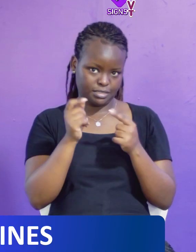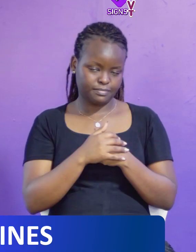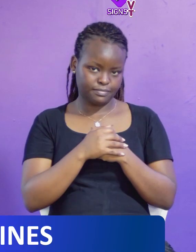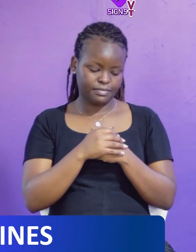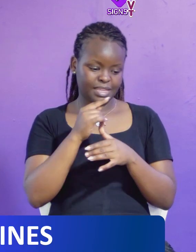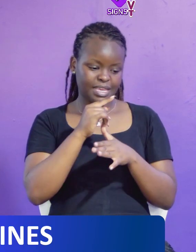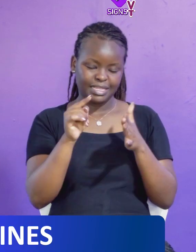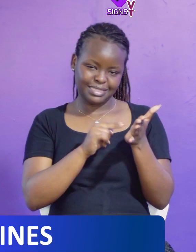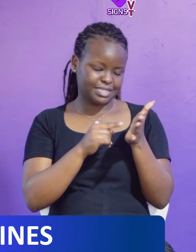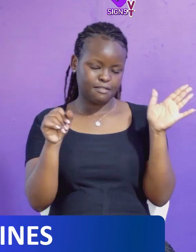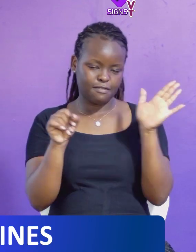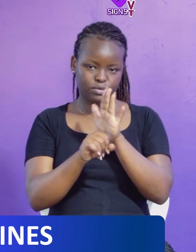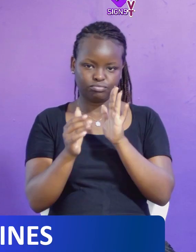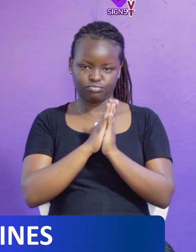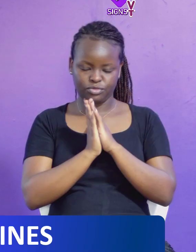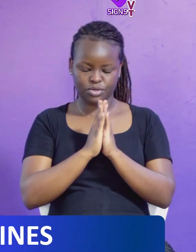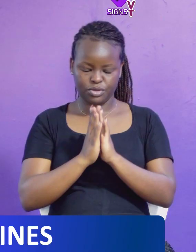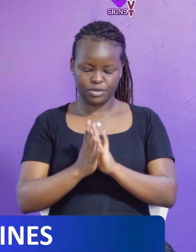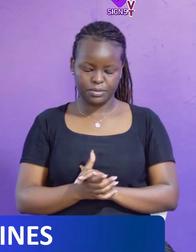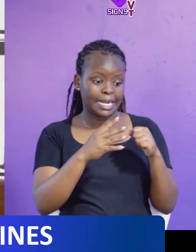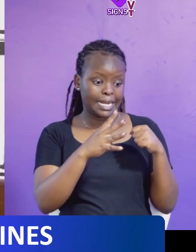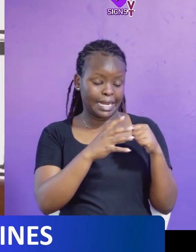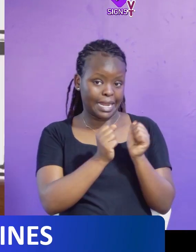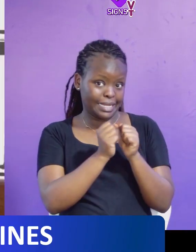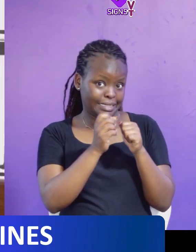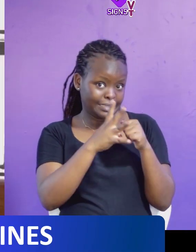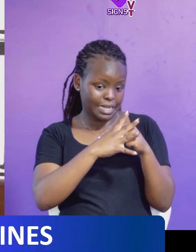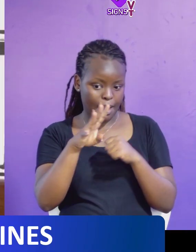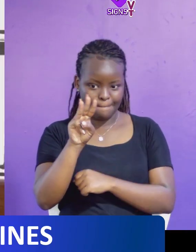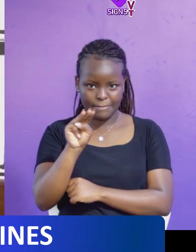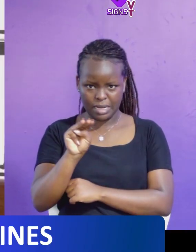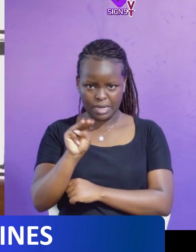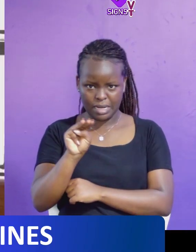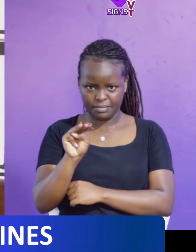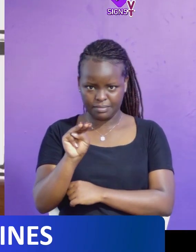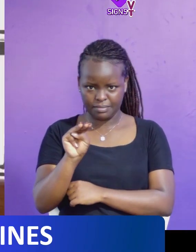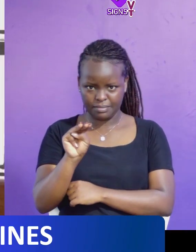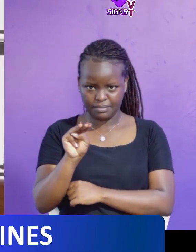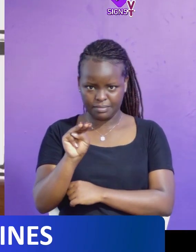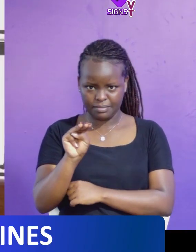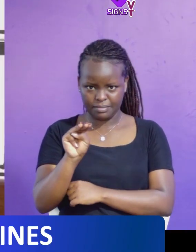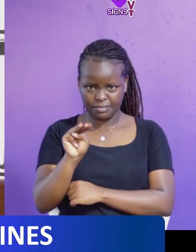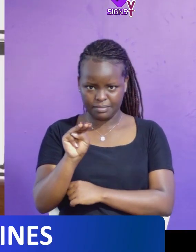the full details to the story. It was a pistol which was mentioned in